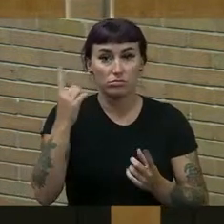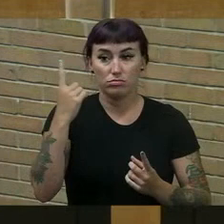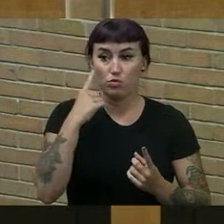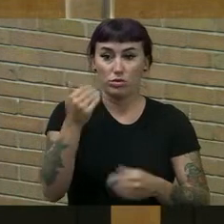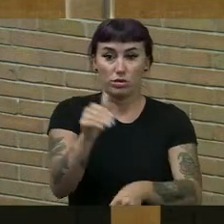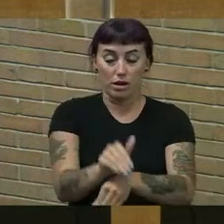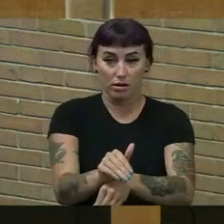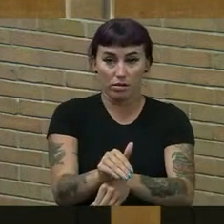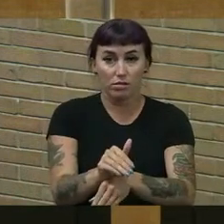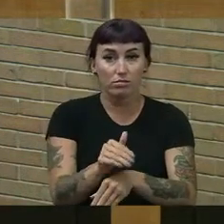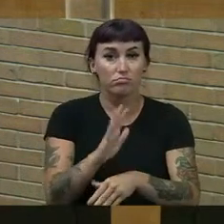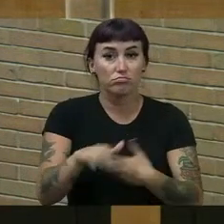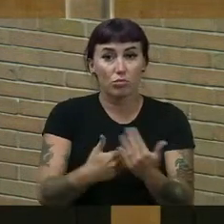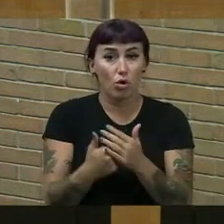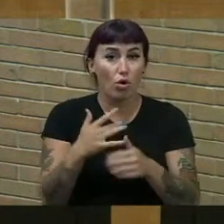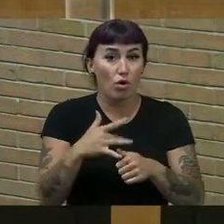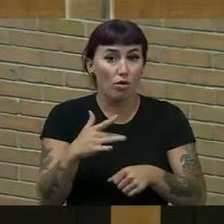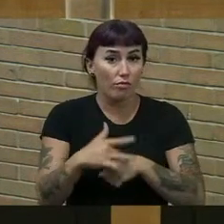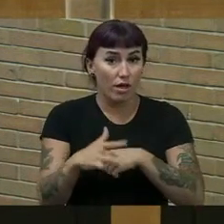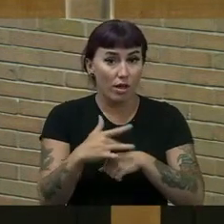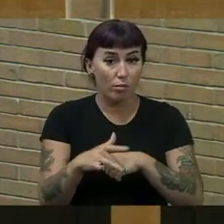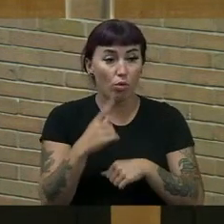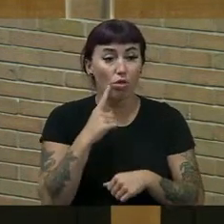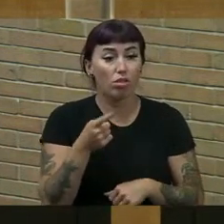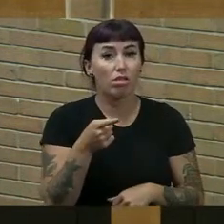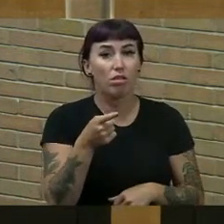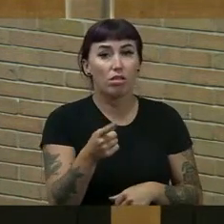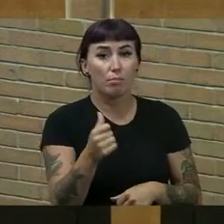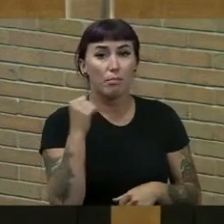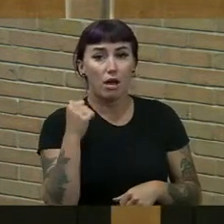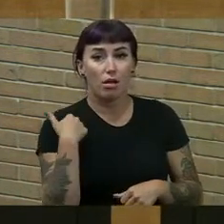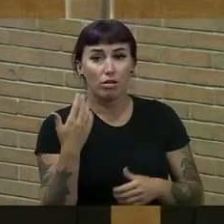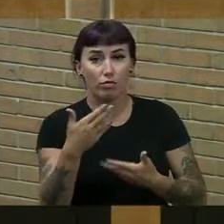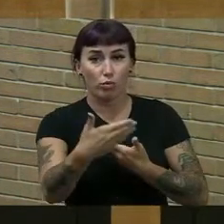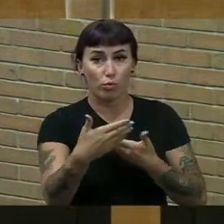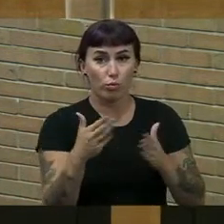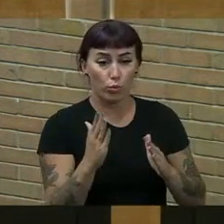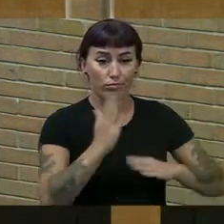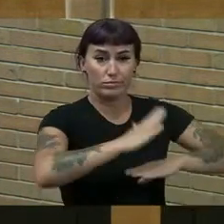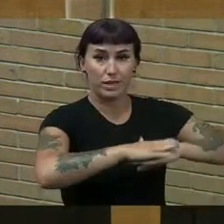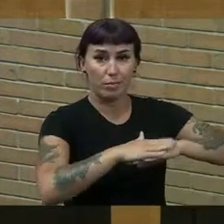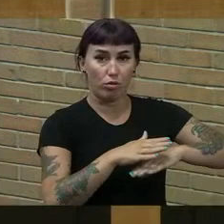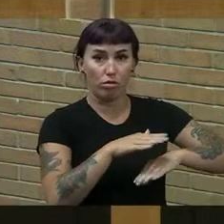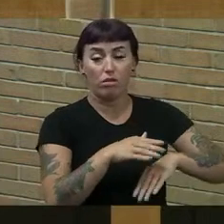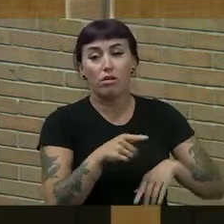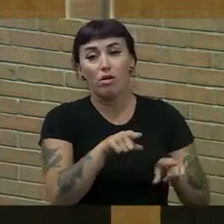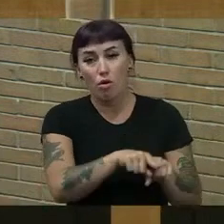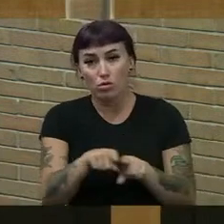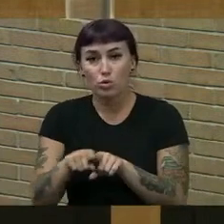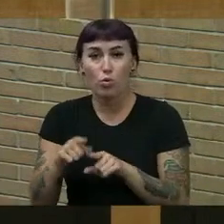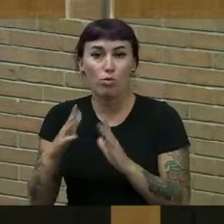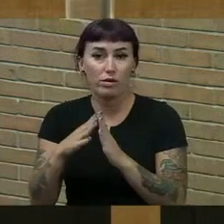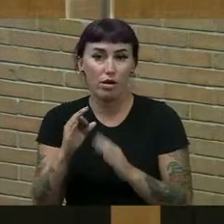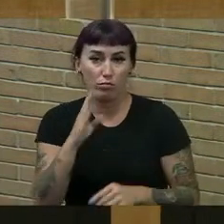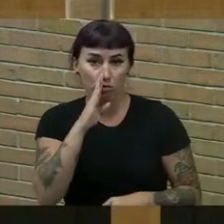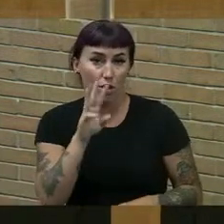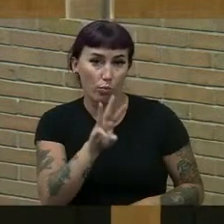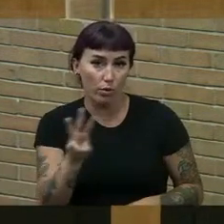tonight, they're all available on the table in the back of the room, and they're available on the Town of Brighton